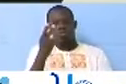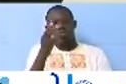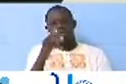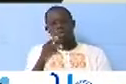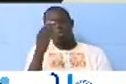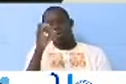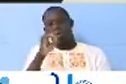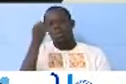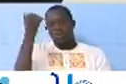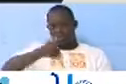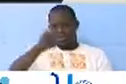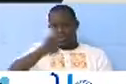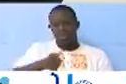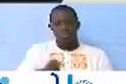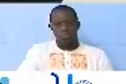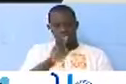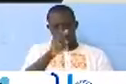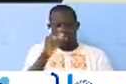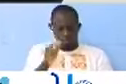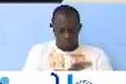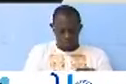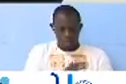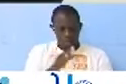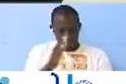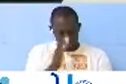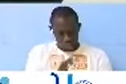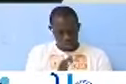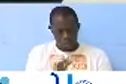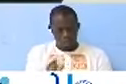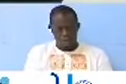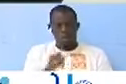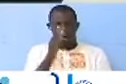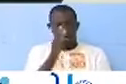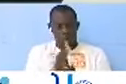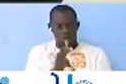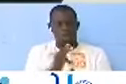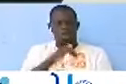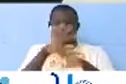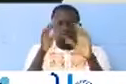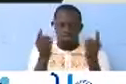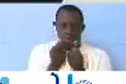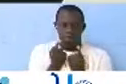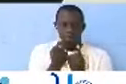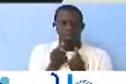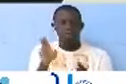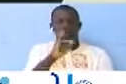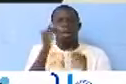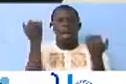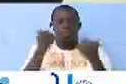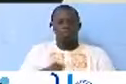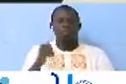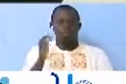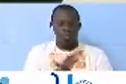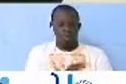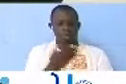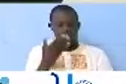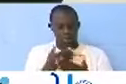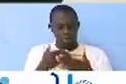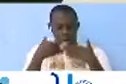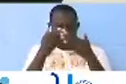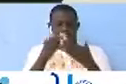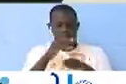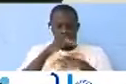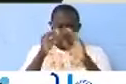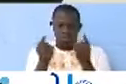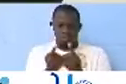2016. You were a witness to some of the events that happened. Please tell us what you saw. Kita mwalde me alonko inya kudo sede ya menu kita